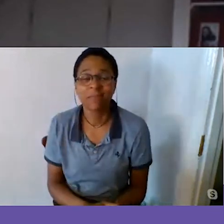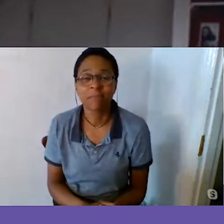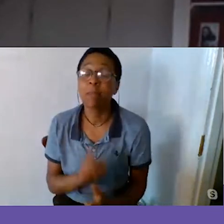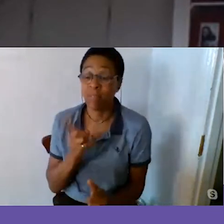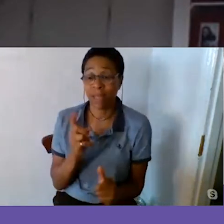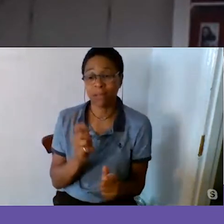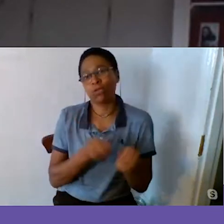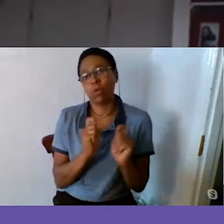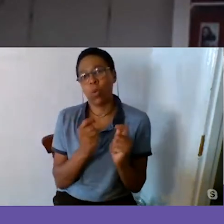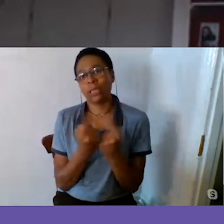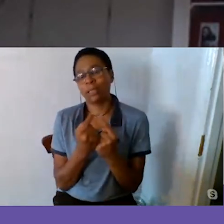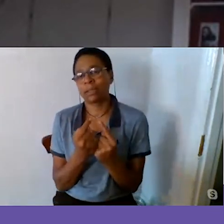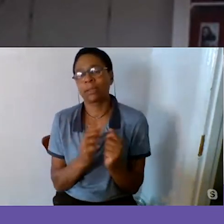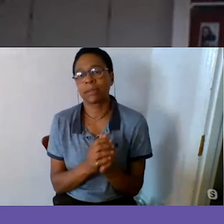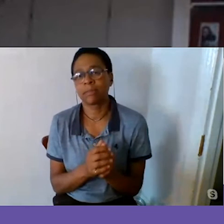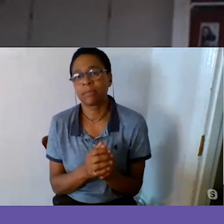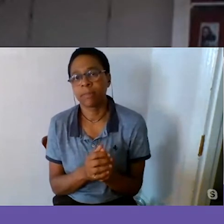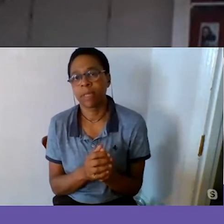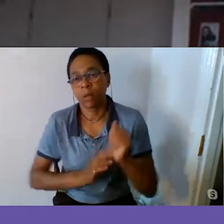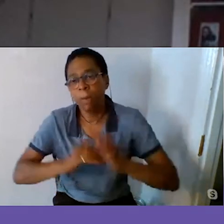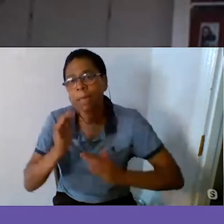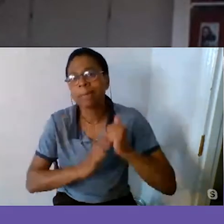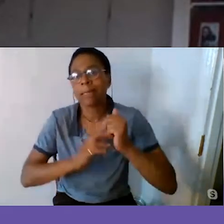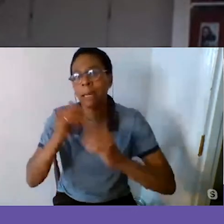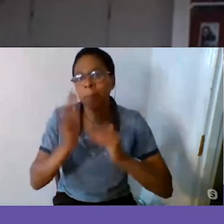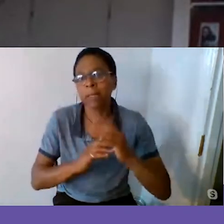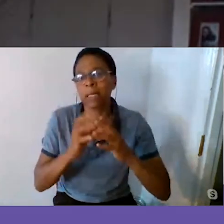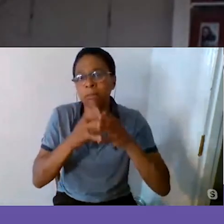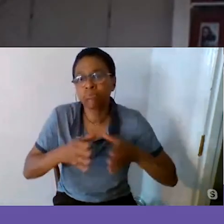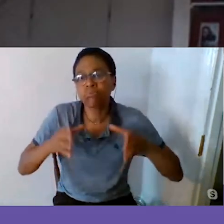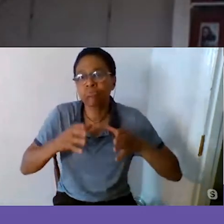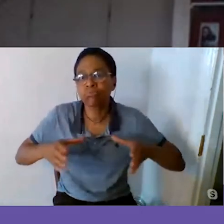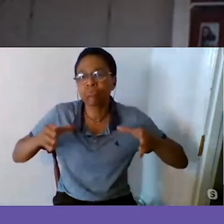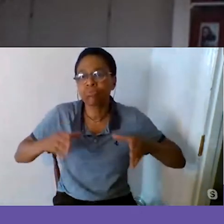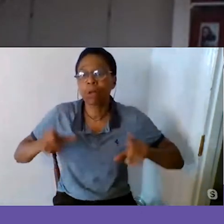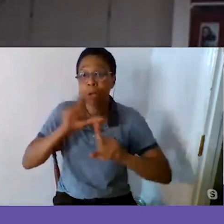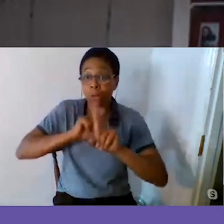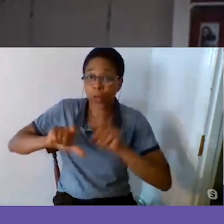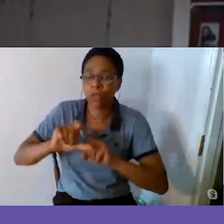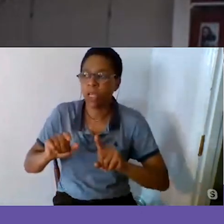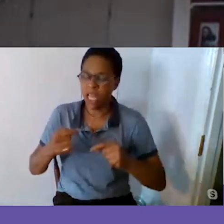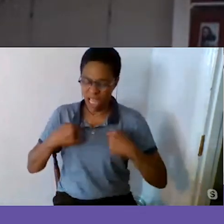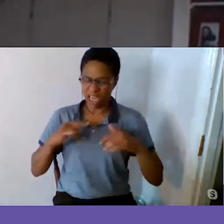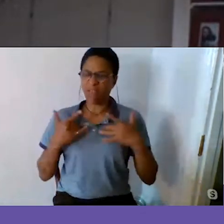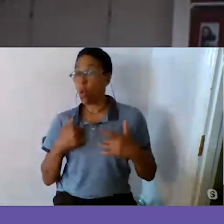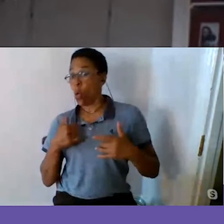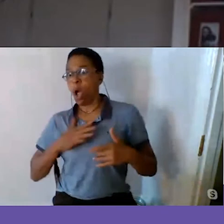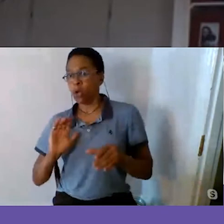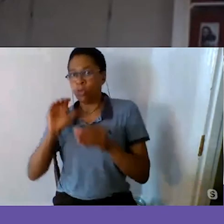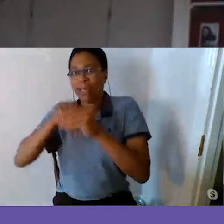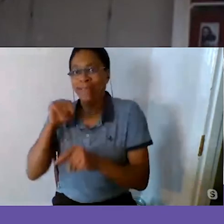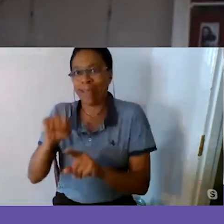what's rewarding. It's building a network and building a community where you feel like you want to operate in, because it didn't exist